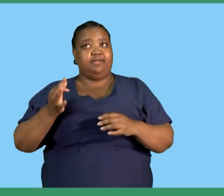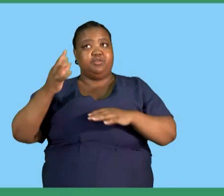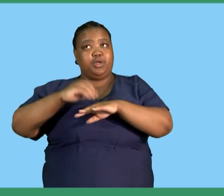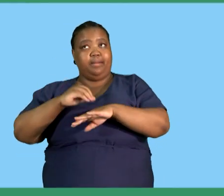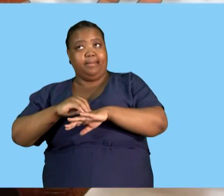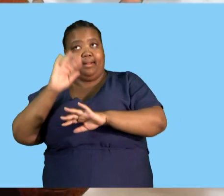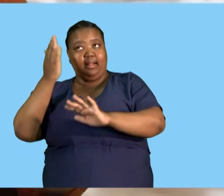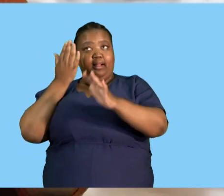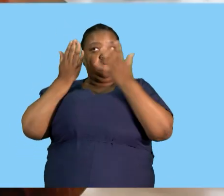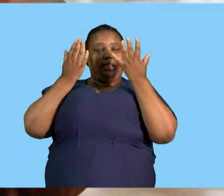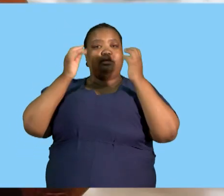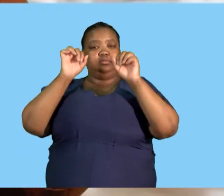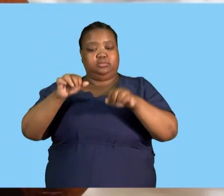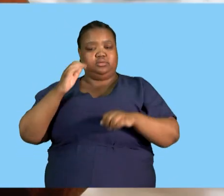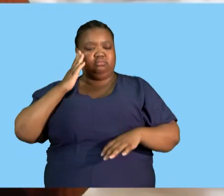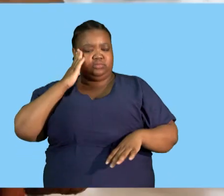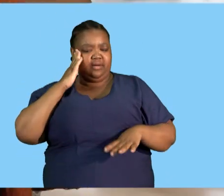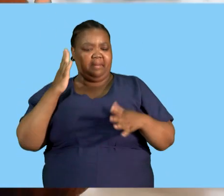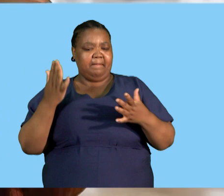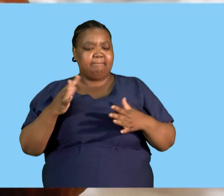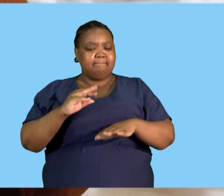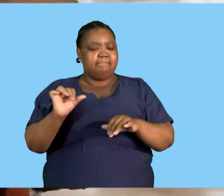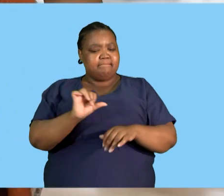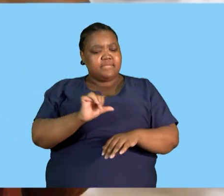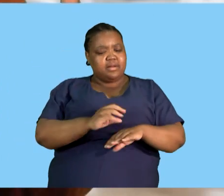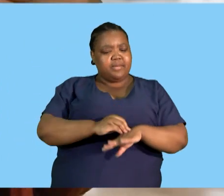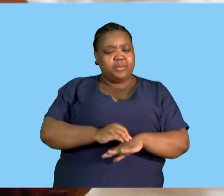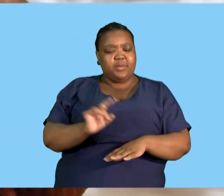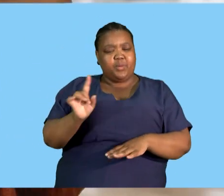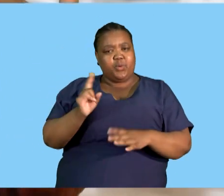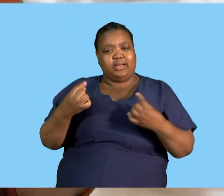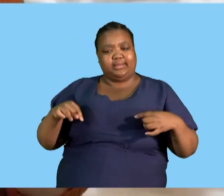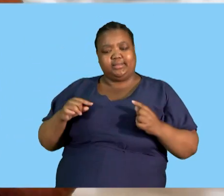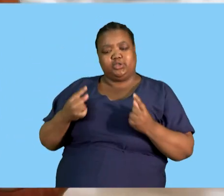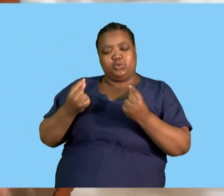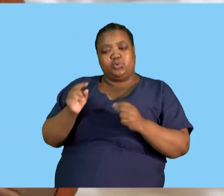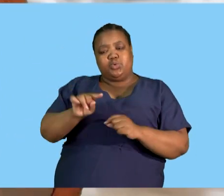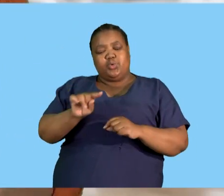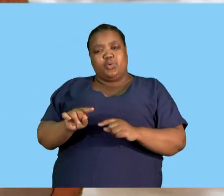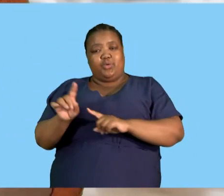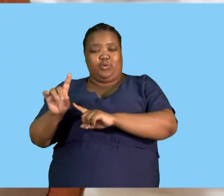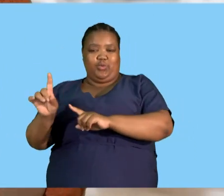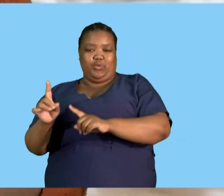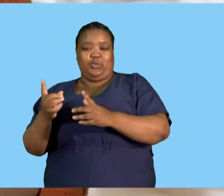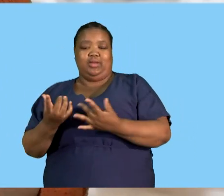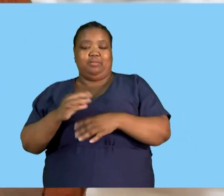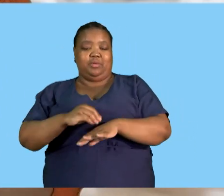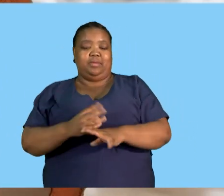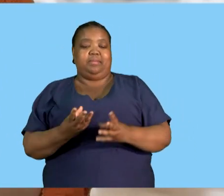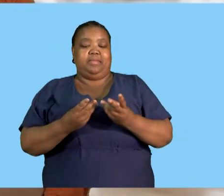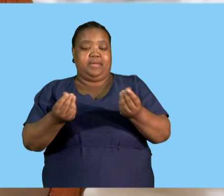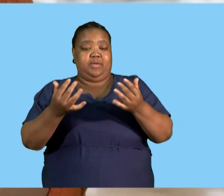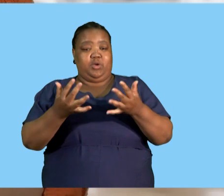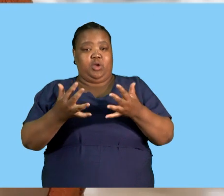to go back from scratch and start and say, now, what is the problem? Where did you go wrong? What are the causes of the problem? So we've covered